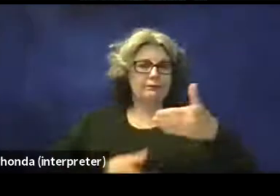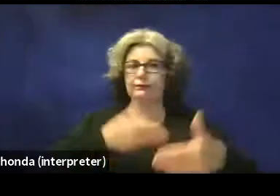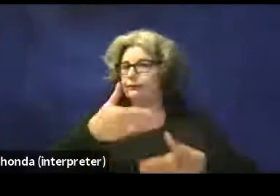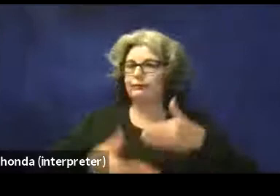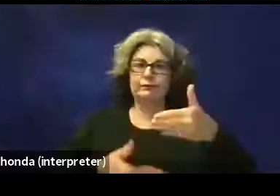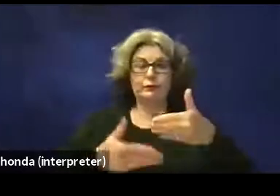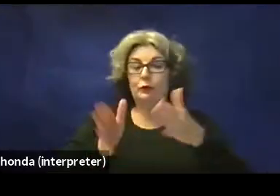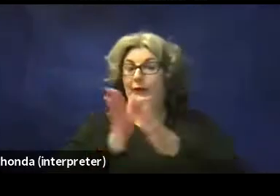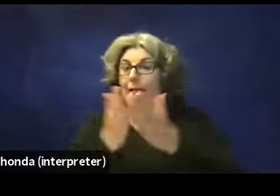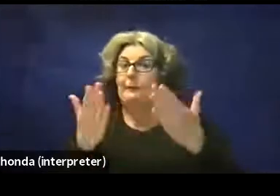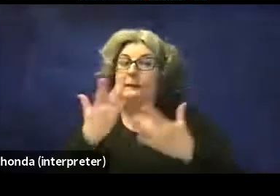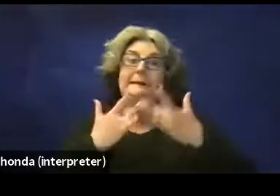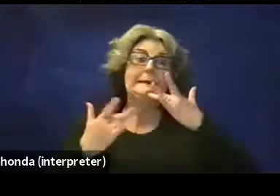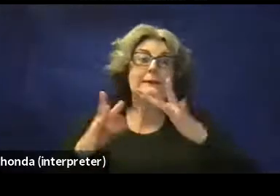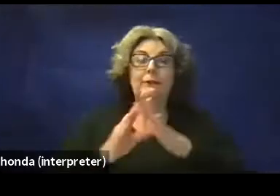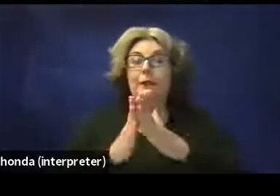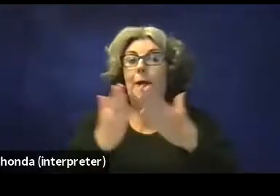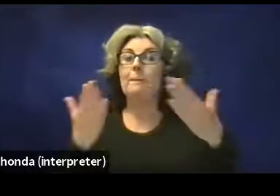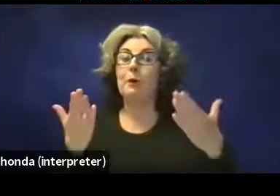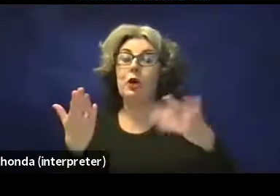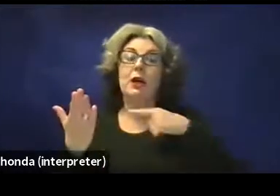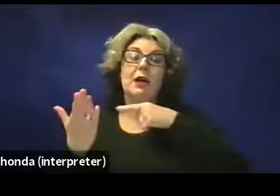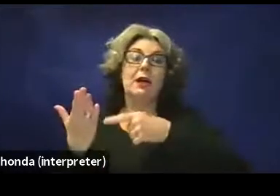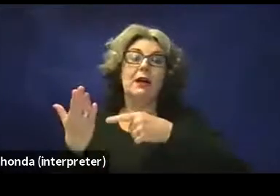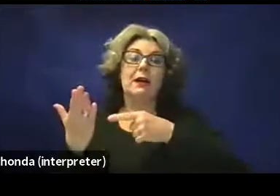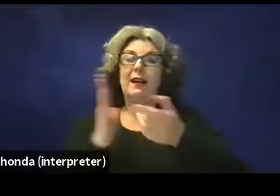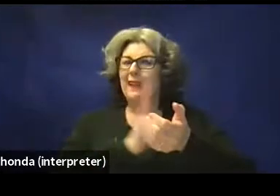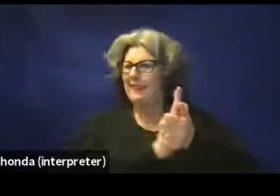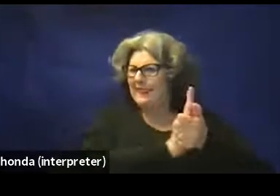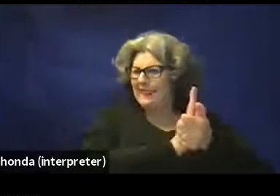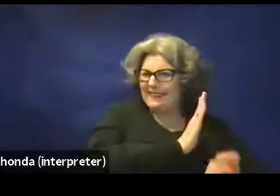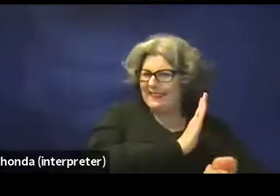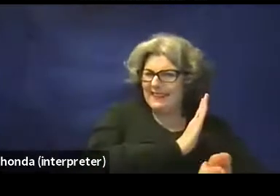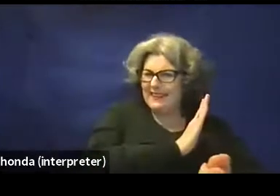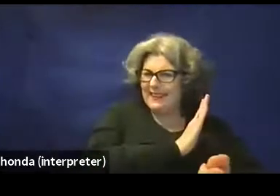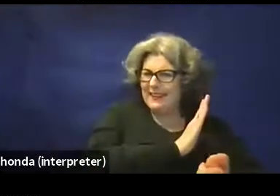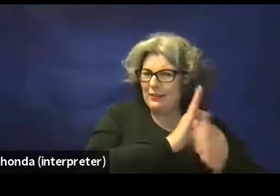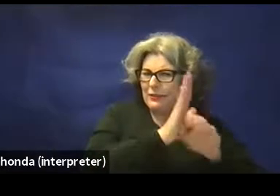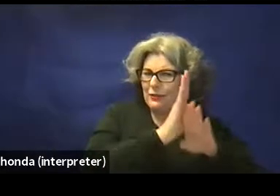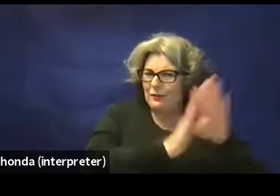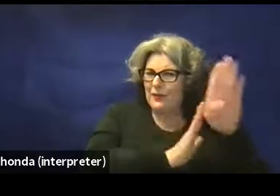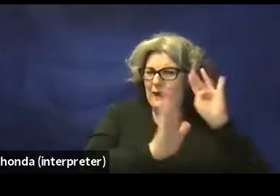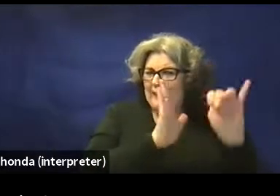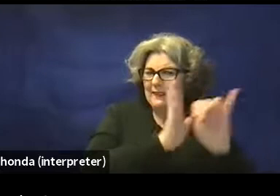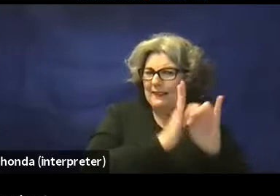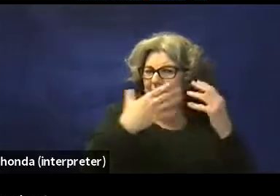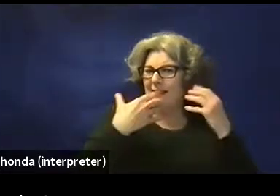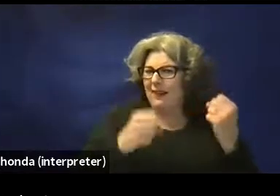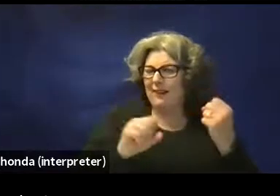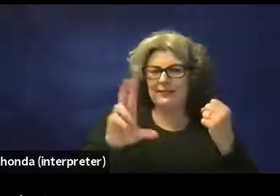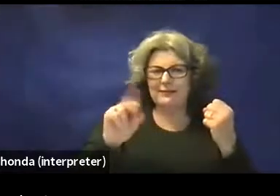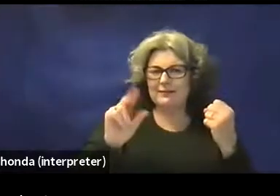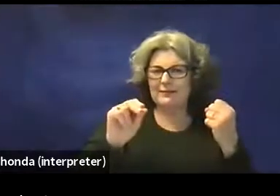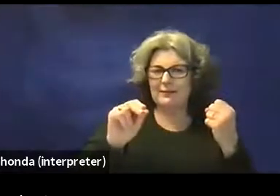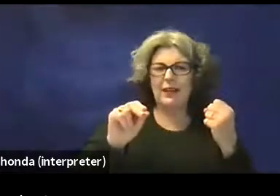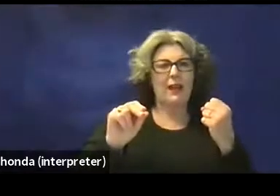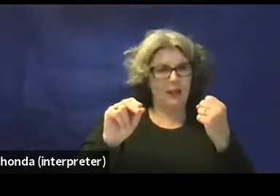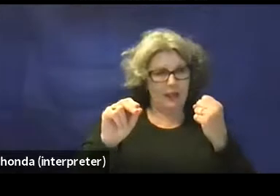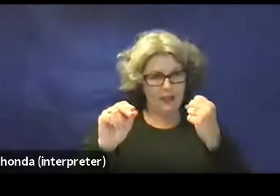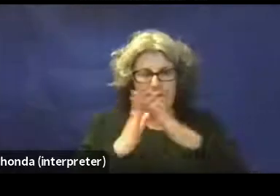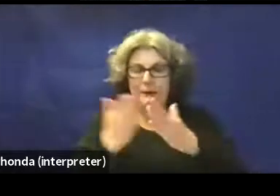get a textbook, you're not getting the skills to build your identity and confidence, to know that you can go